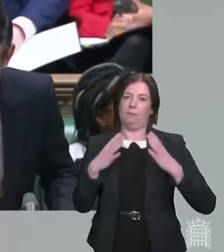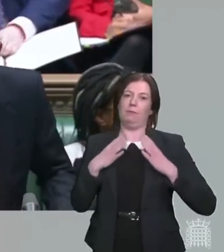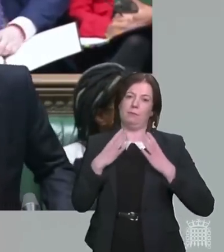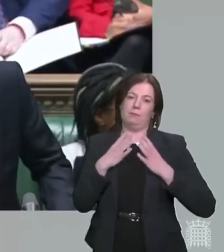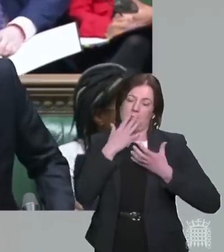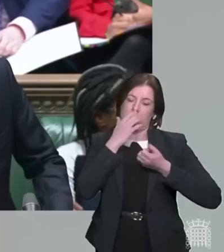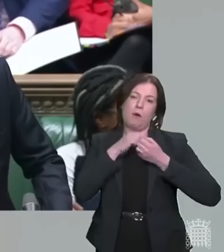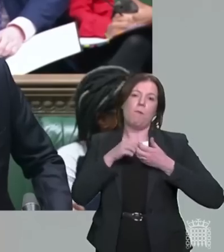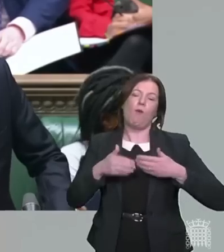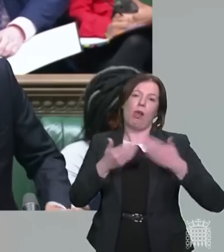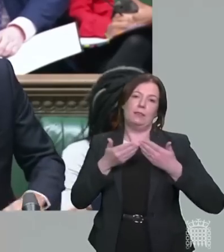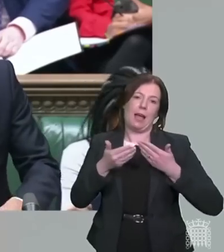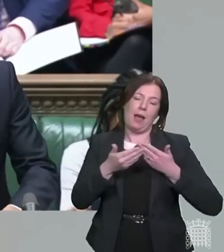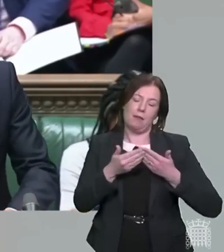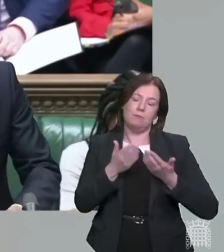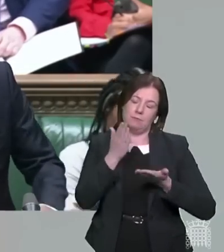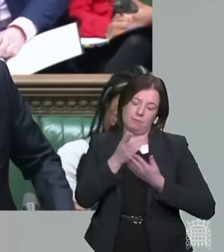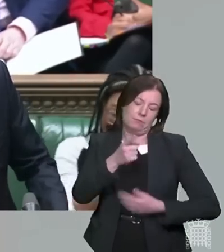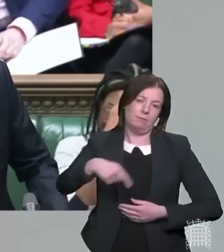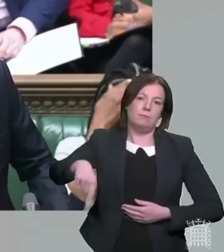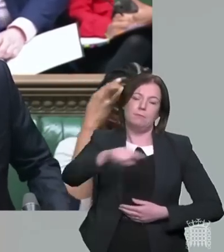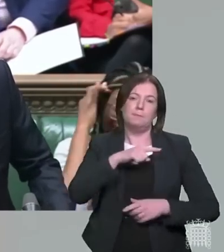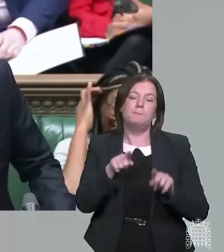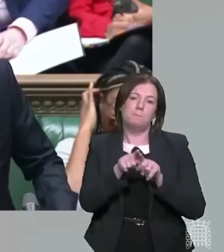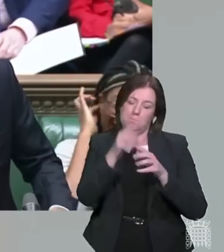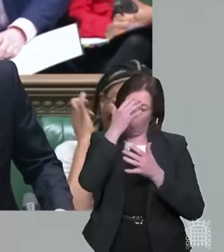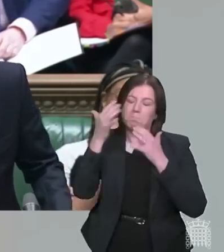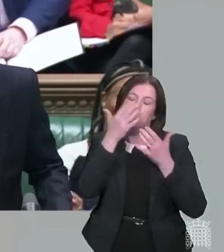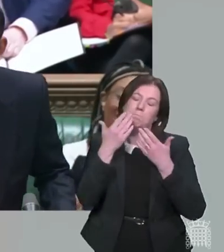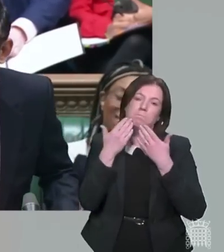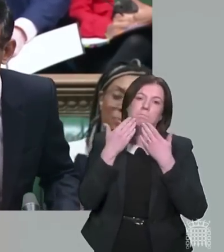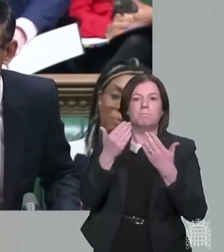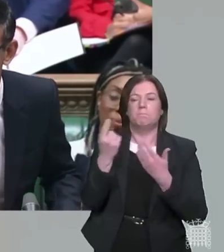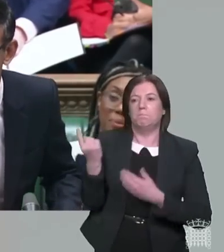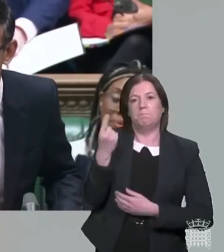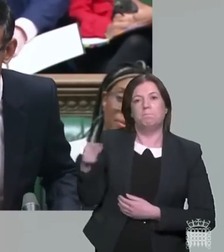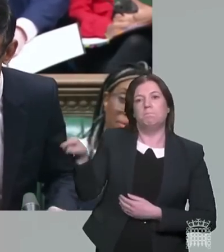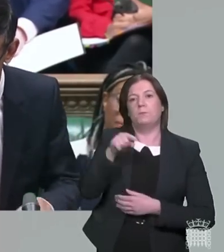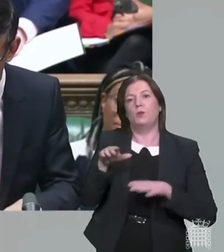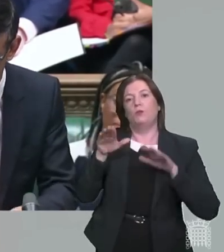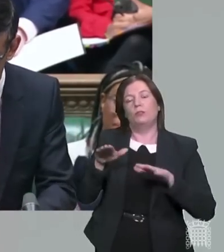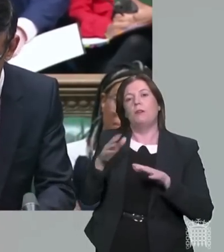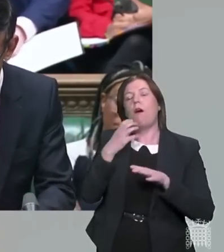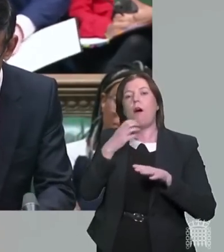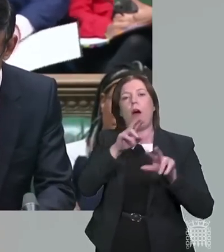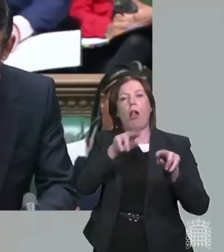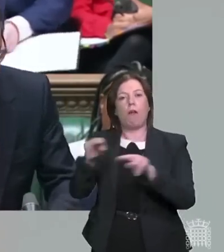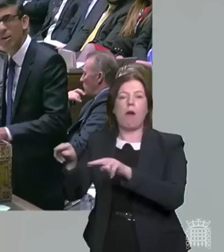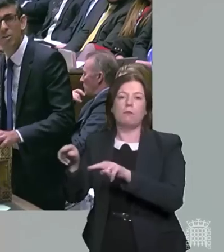Memorial Day, I'm sure the whole House will join me in paying tribute to the extraordinary courage of Britain's Holocaust